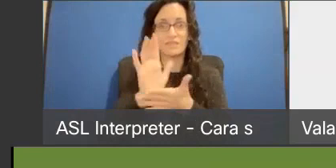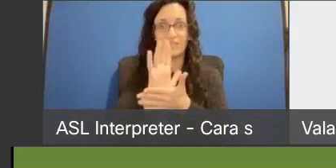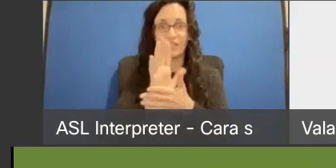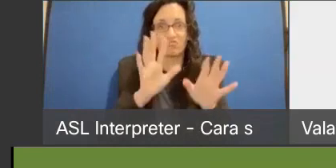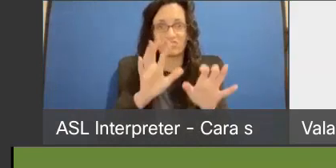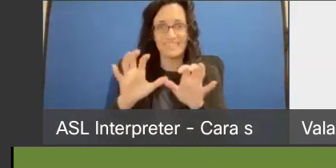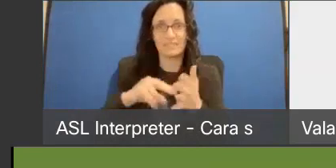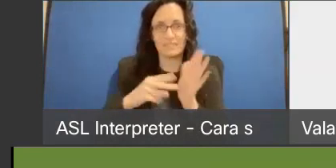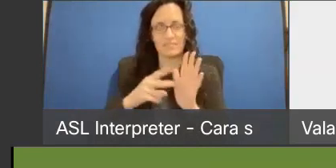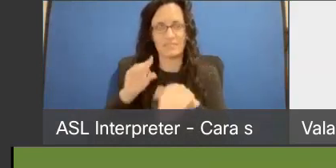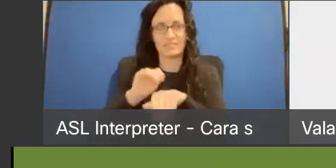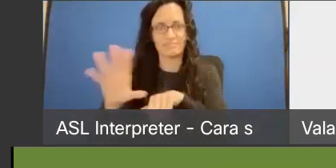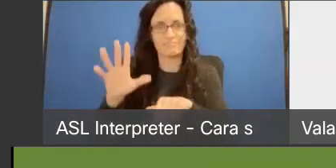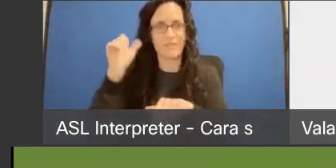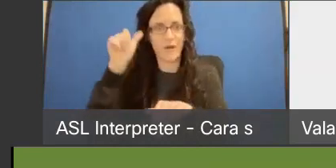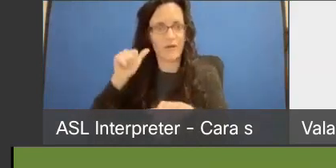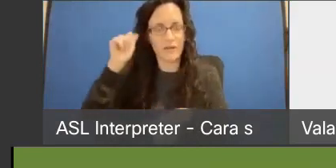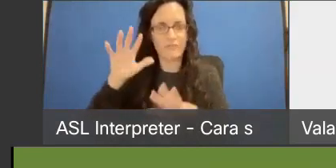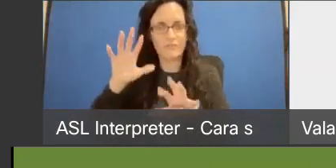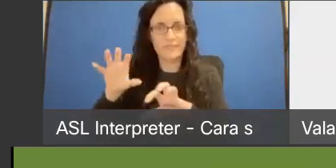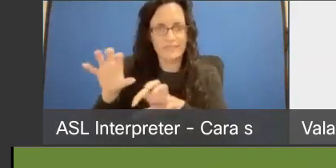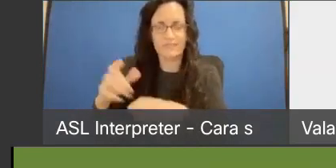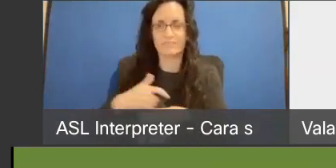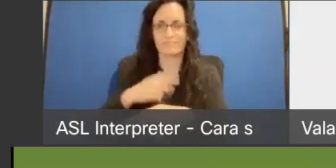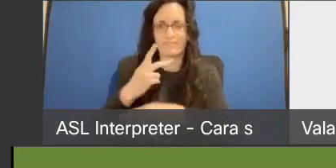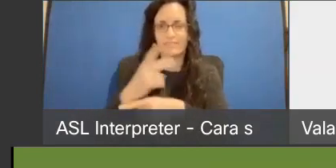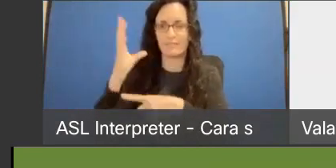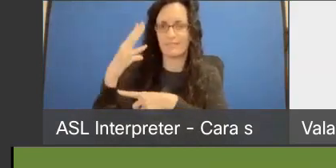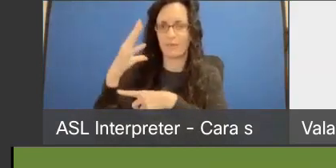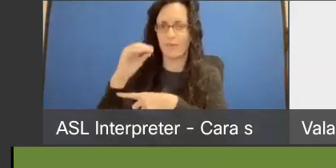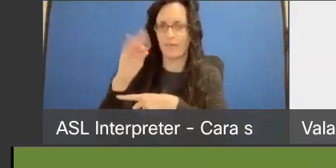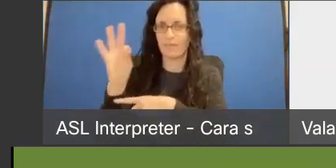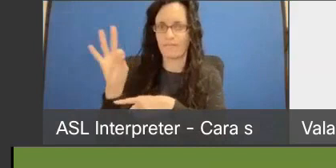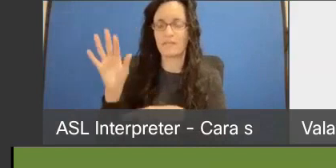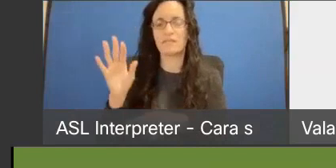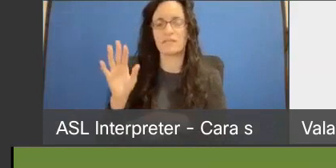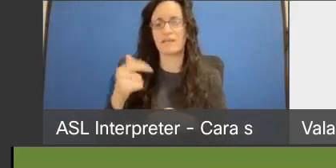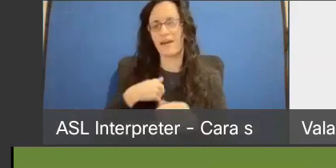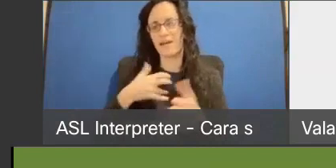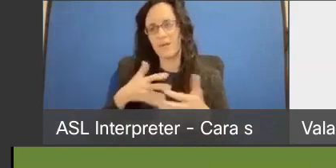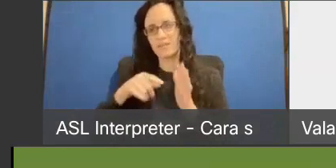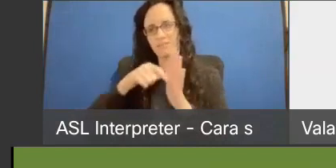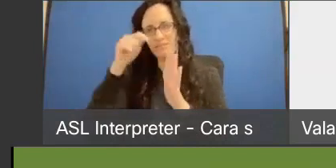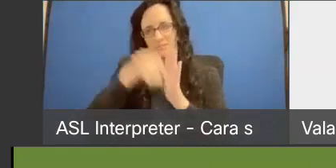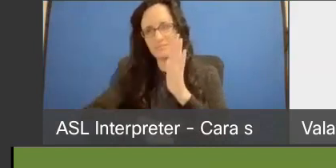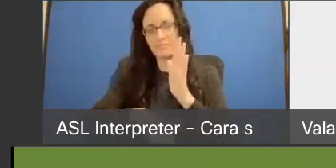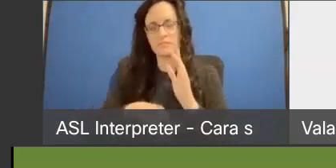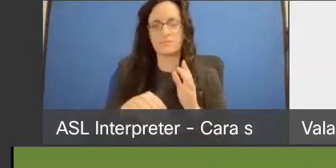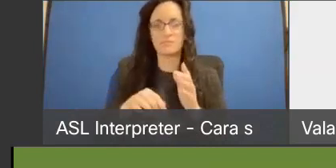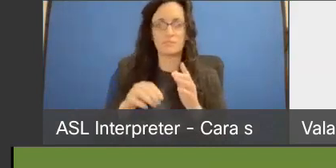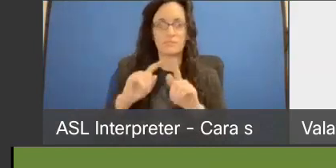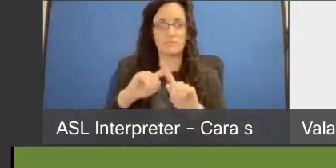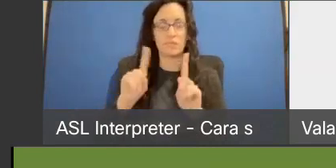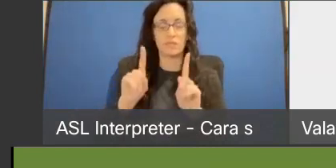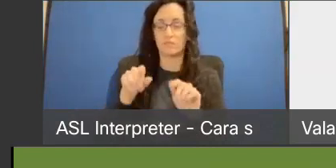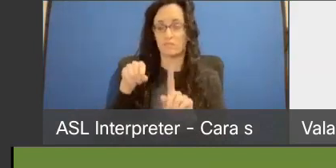But yeah, so I just want to, I don't want to get too heavy into it, but when the family